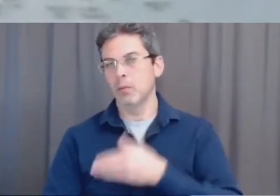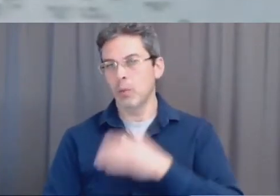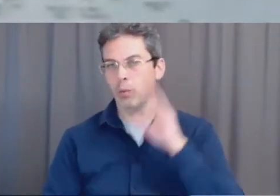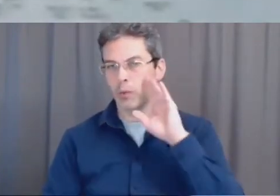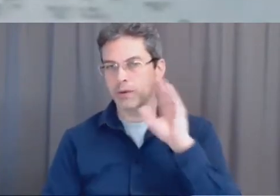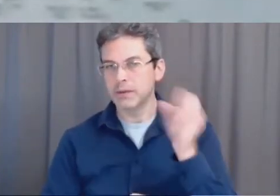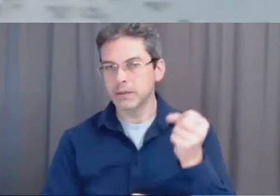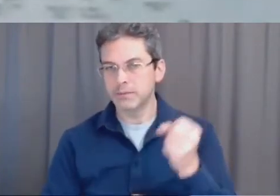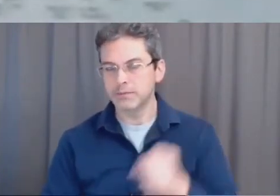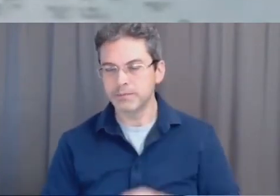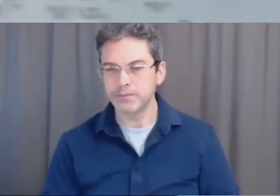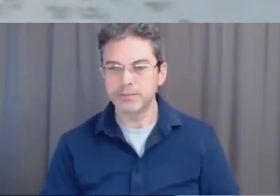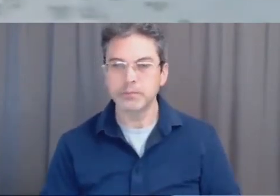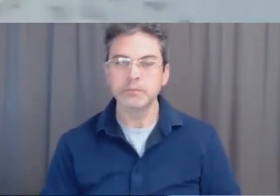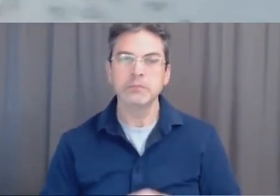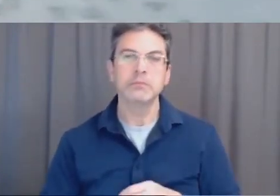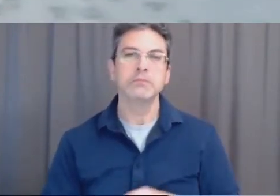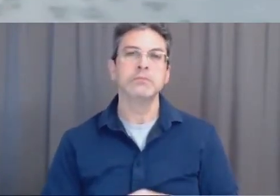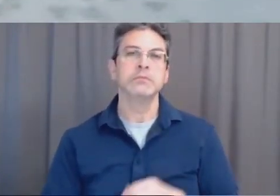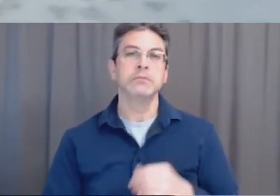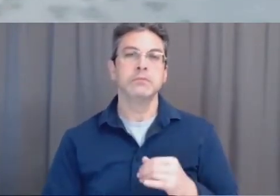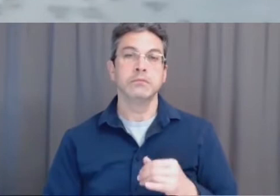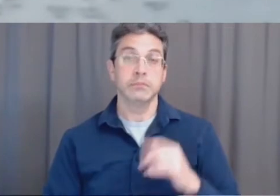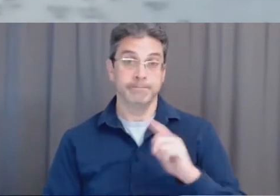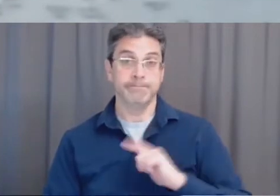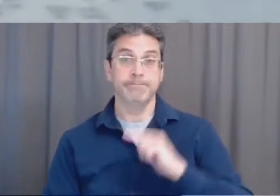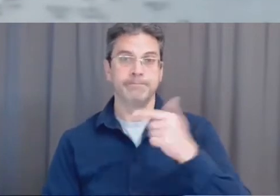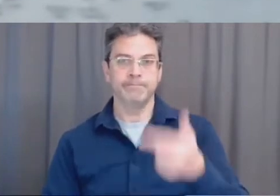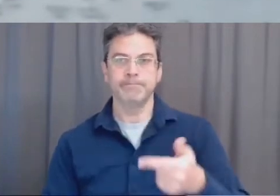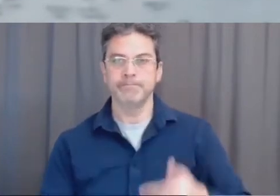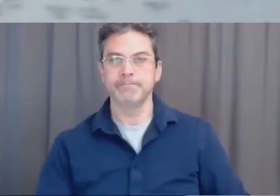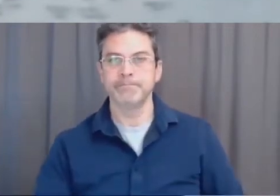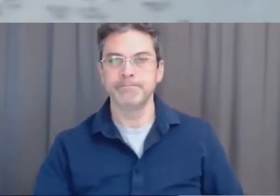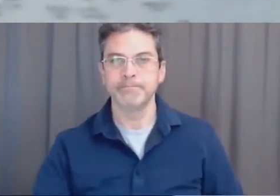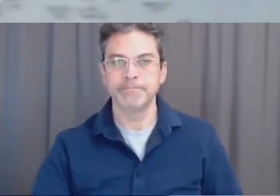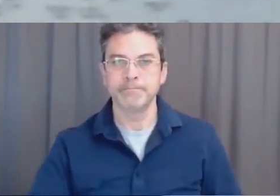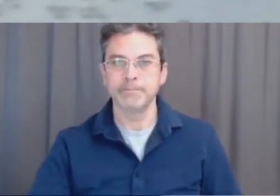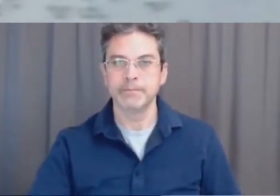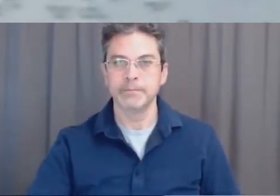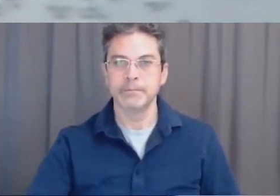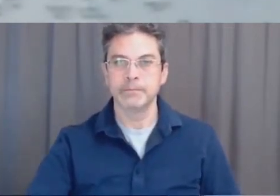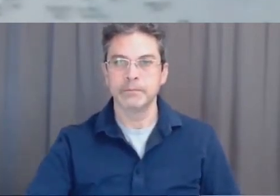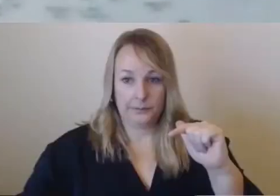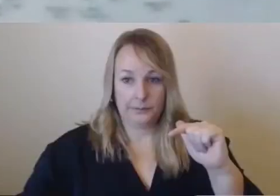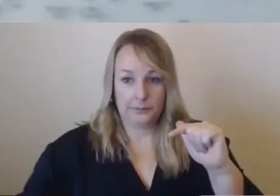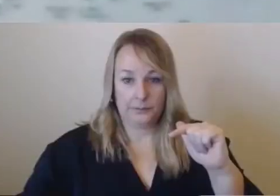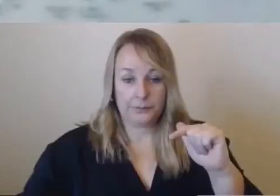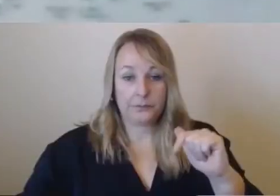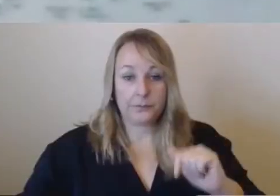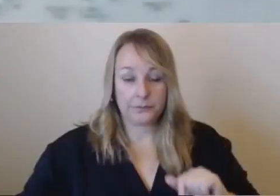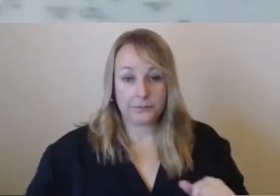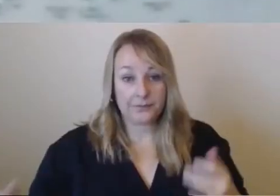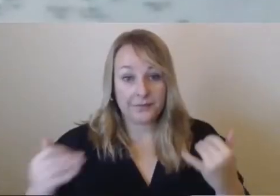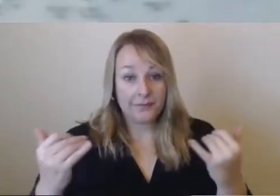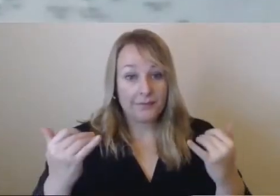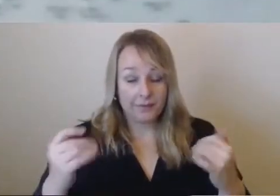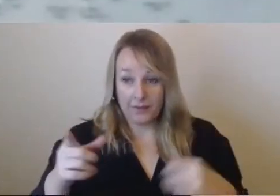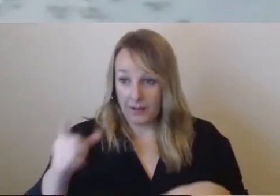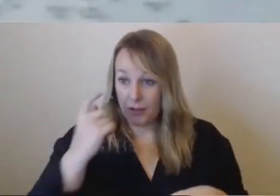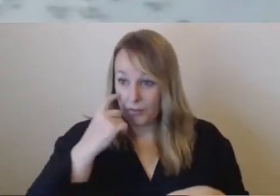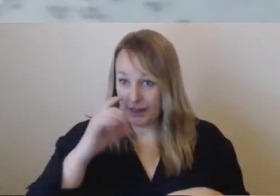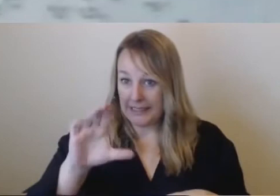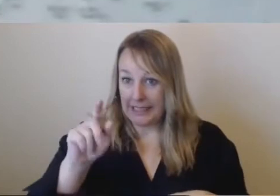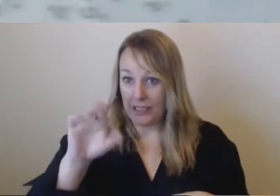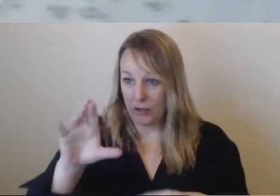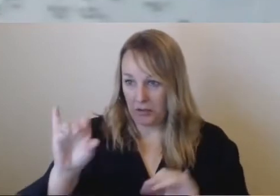Staying with you, Cesar, one question from the audience was that in managing the post-COVID recovery, there